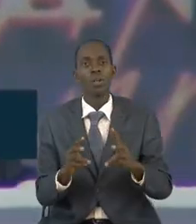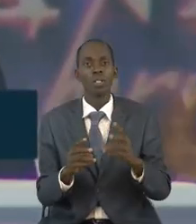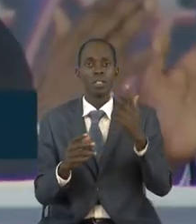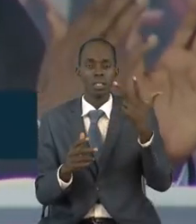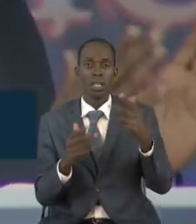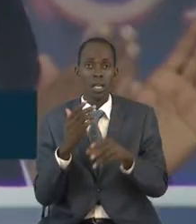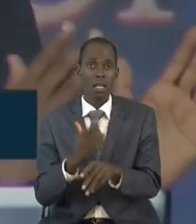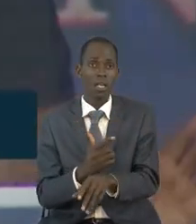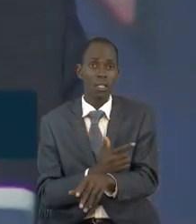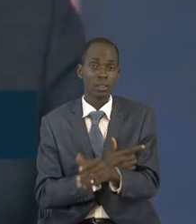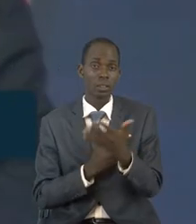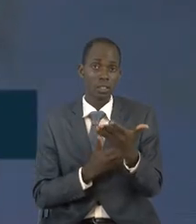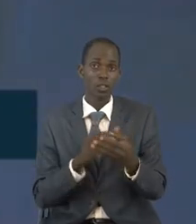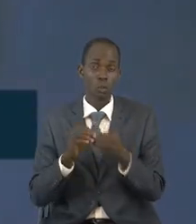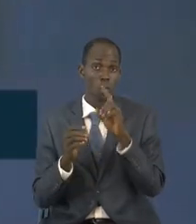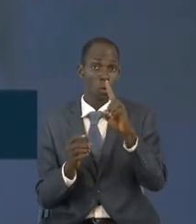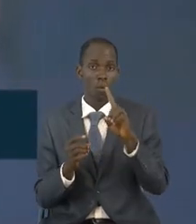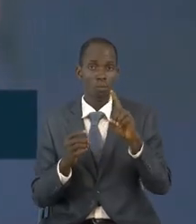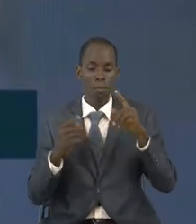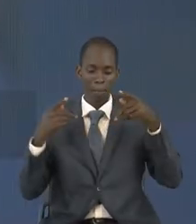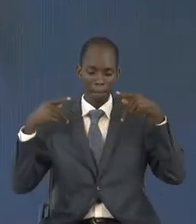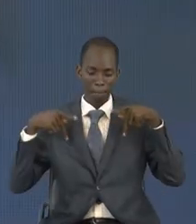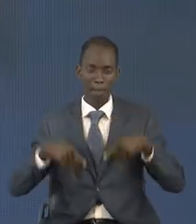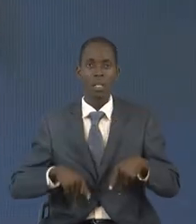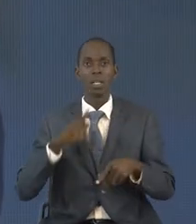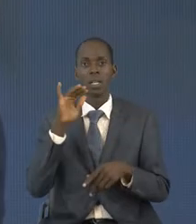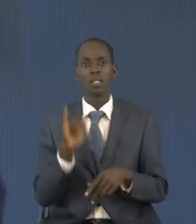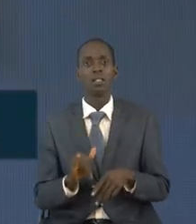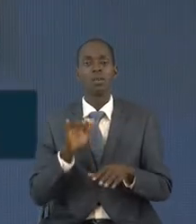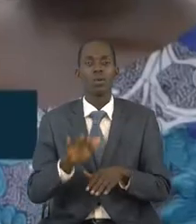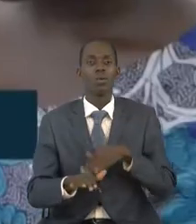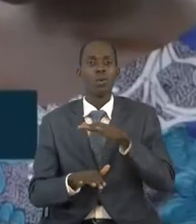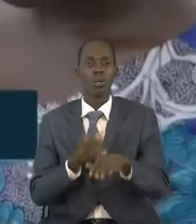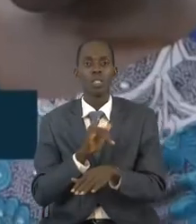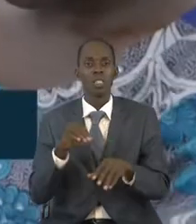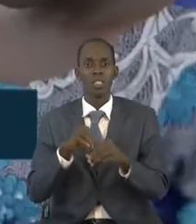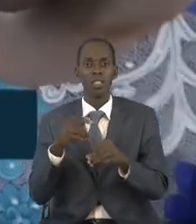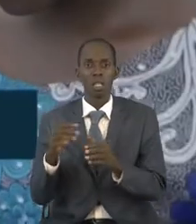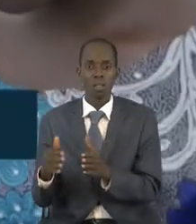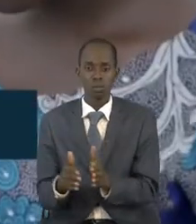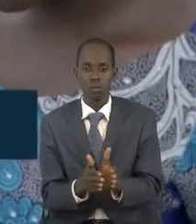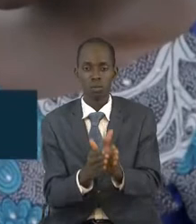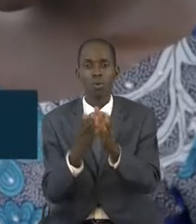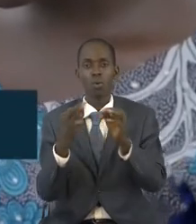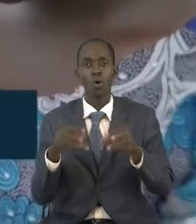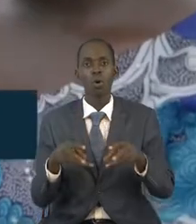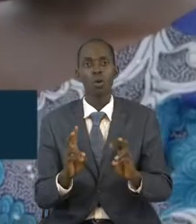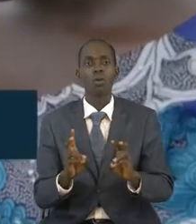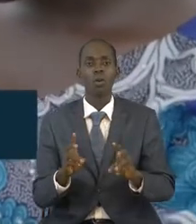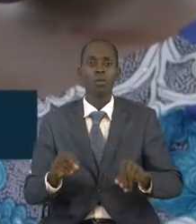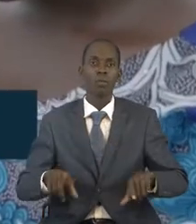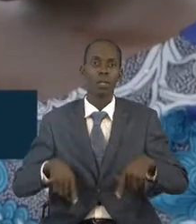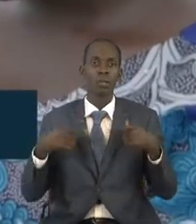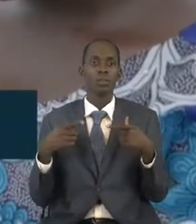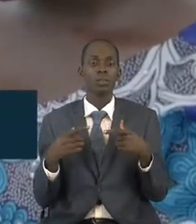one, personally walking in the narrow way of life. Number two,